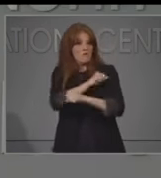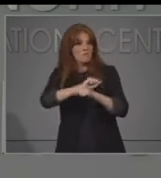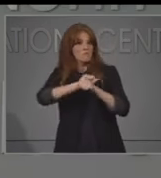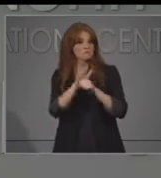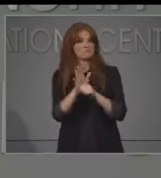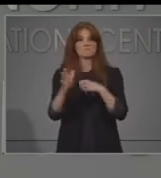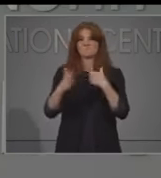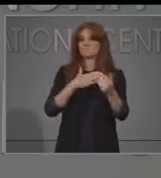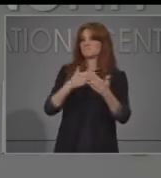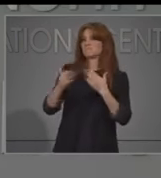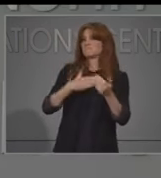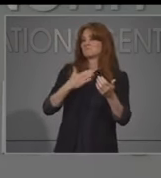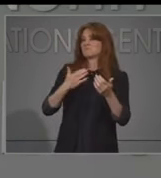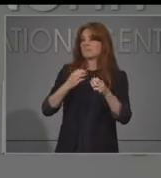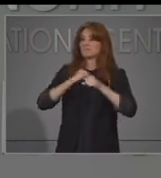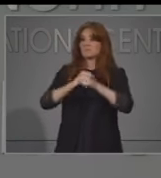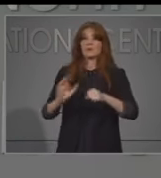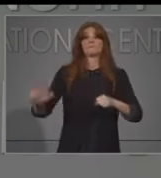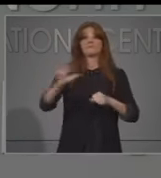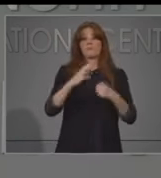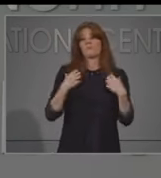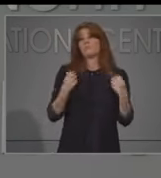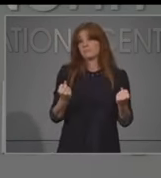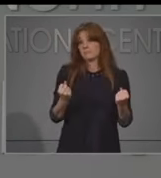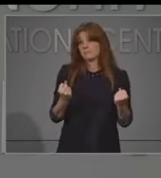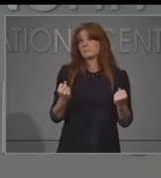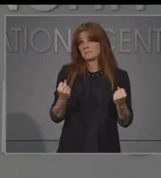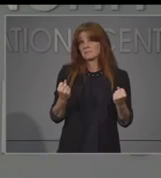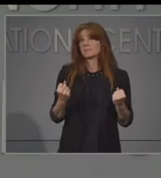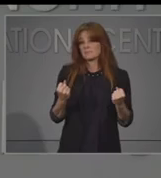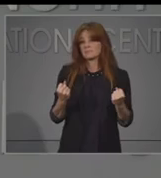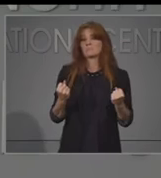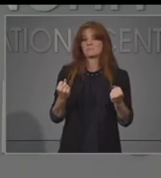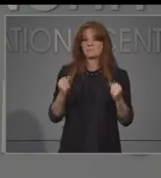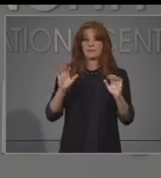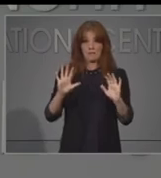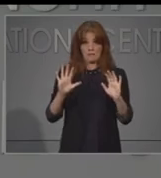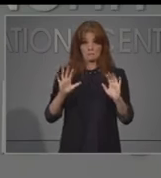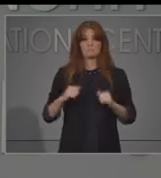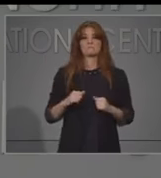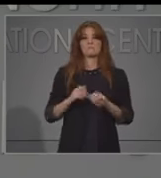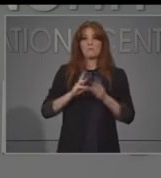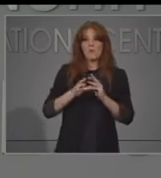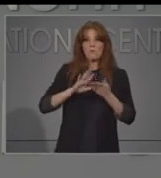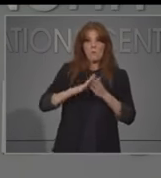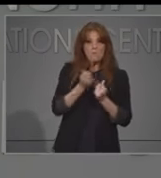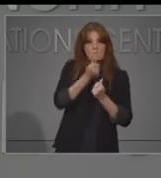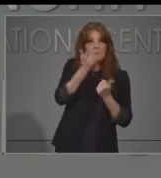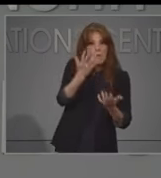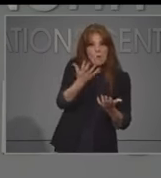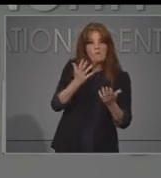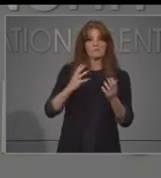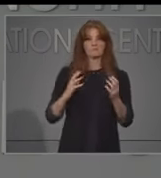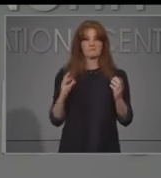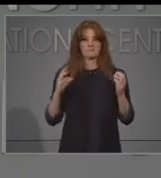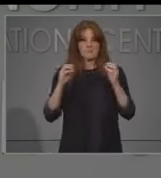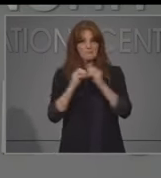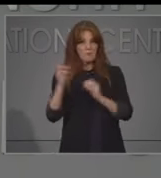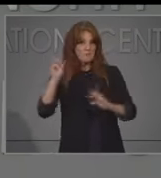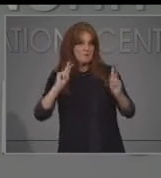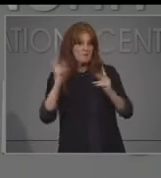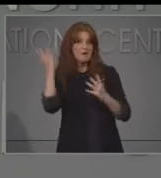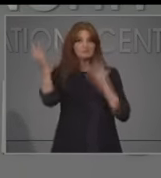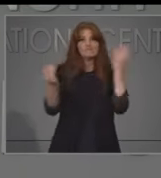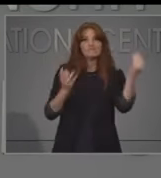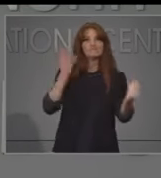and protect the health of North Carolinians. Now, as the weather warms and more people are getting